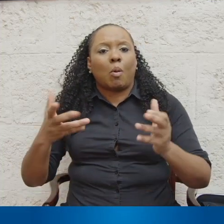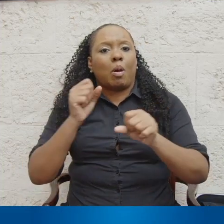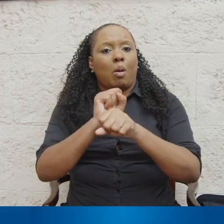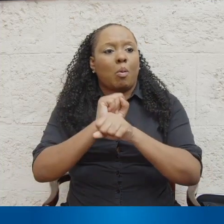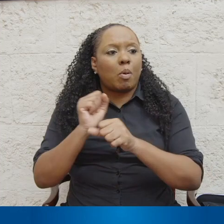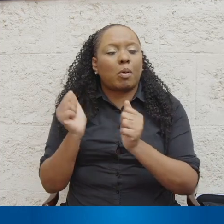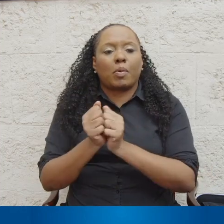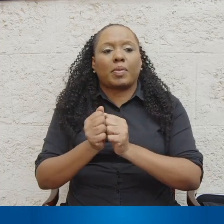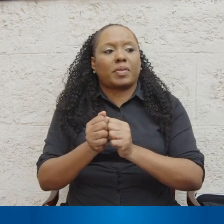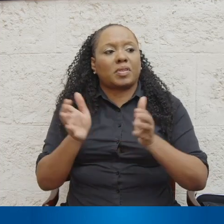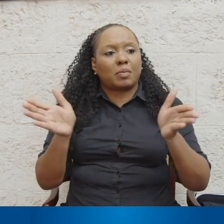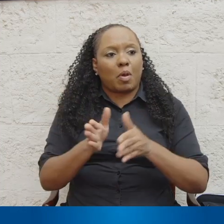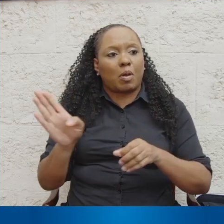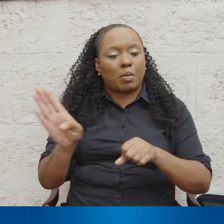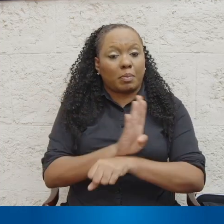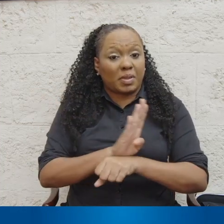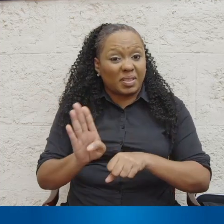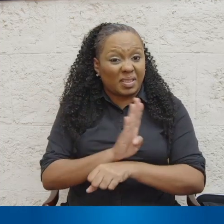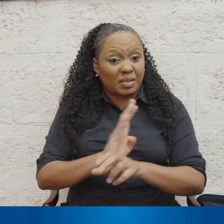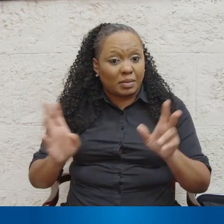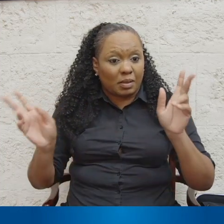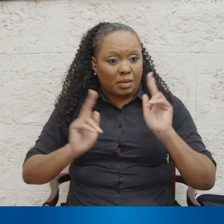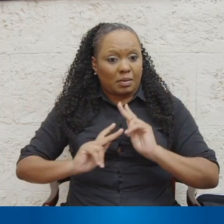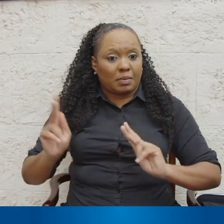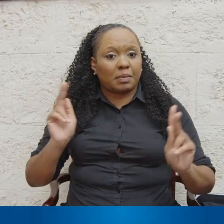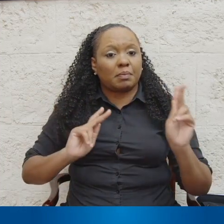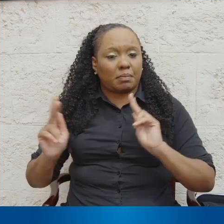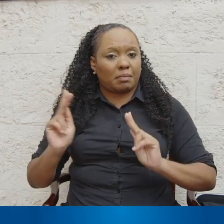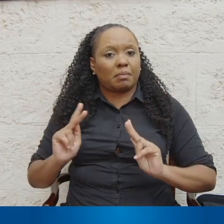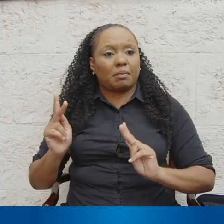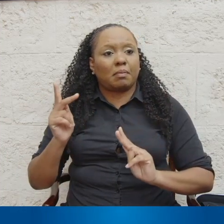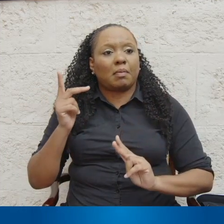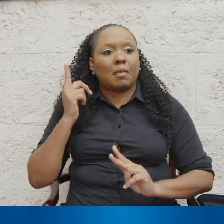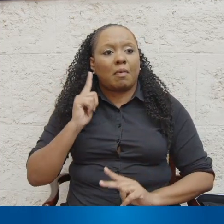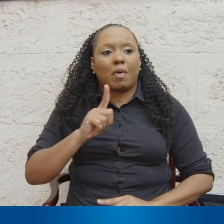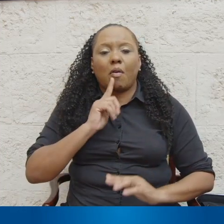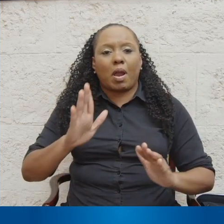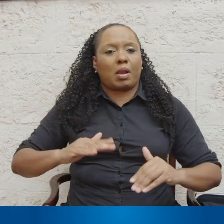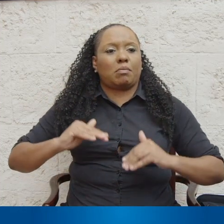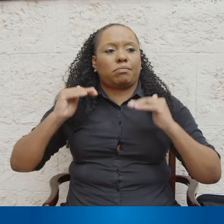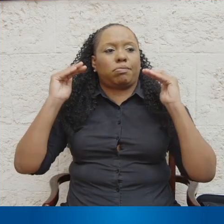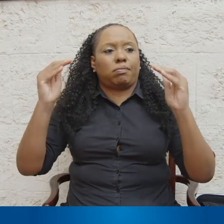these small entrepreneurs, these small artists, in order to scale their work.